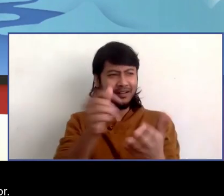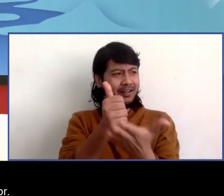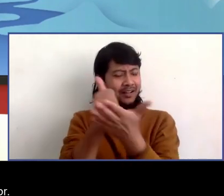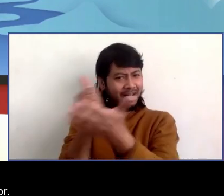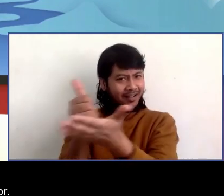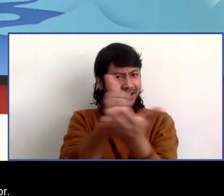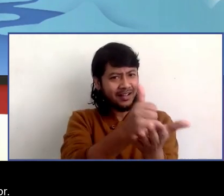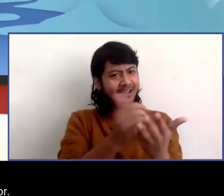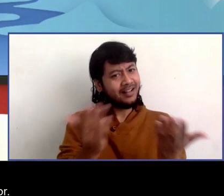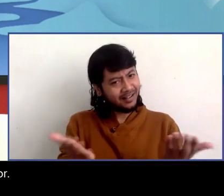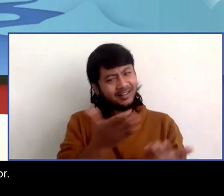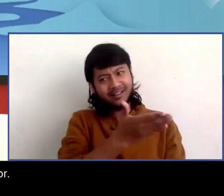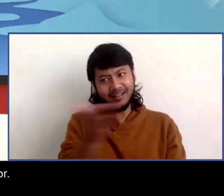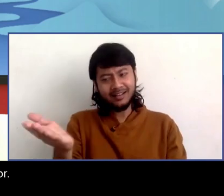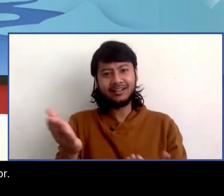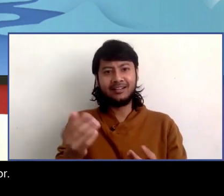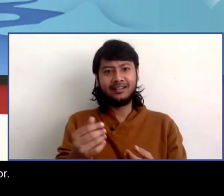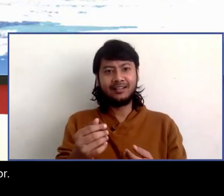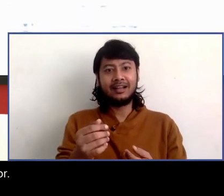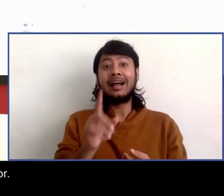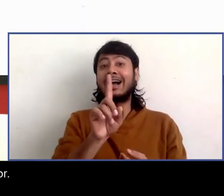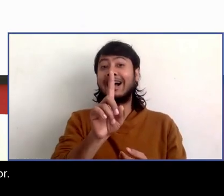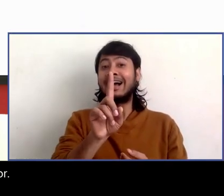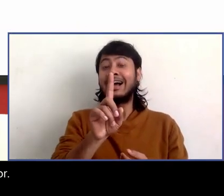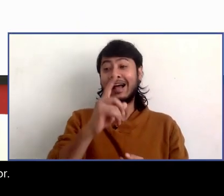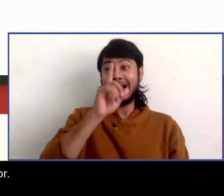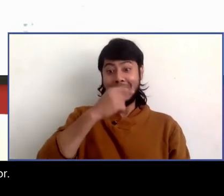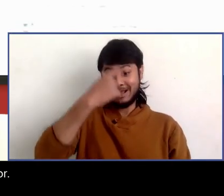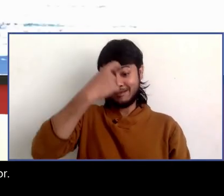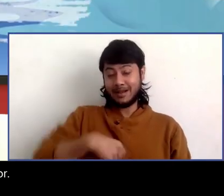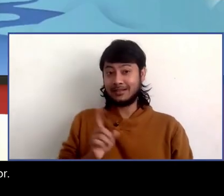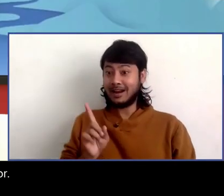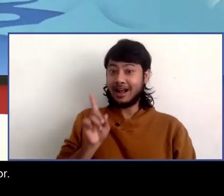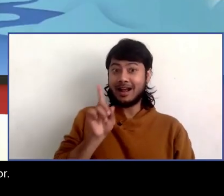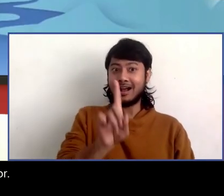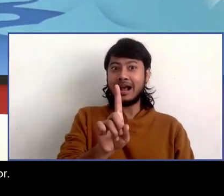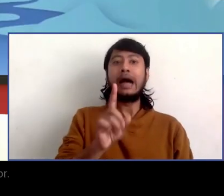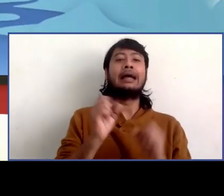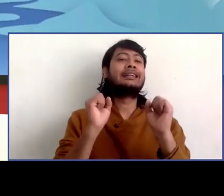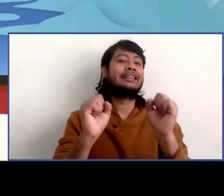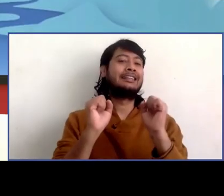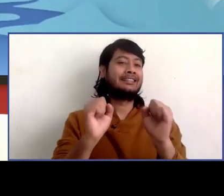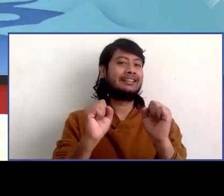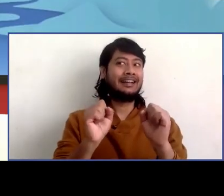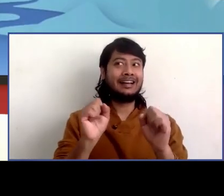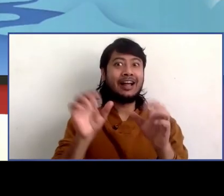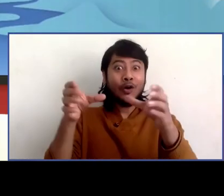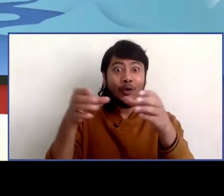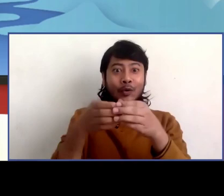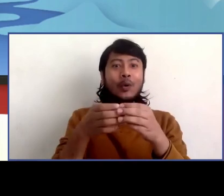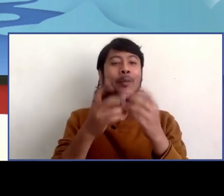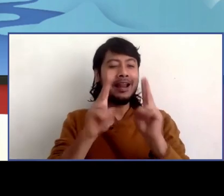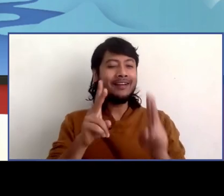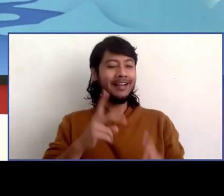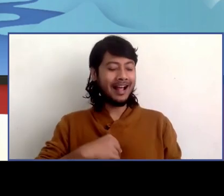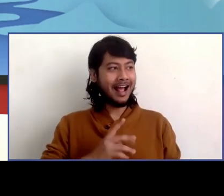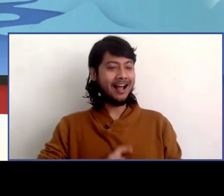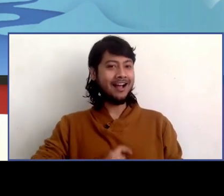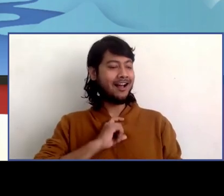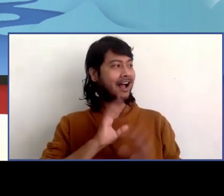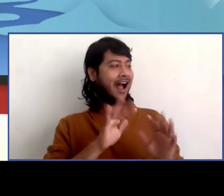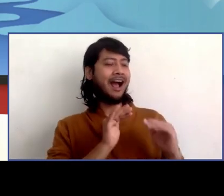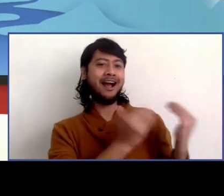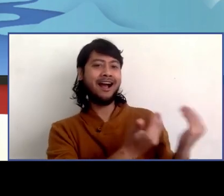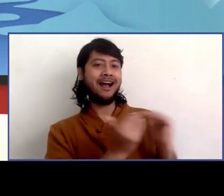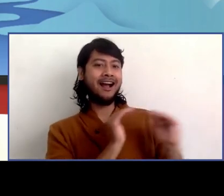alone on stage, but when you're in a group, it's a little different." And she said, "Even if you stammer, it's okay. Just go and be